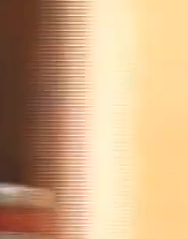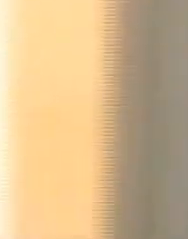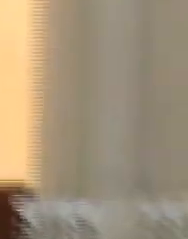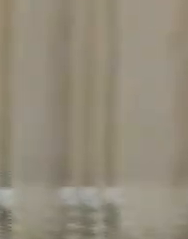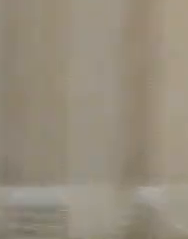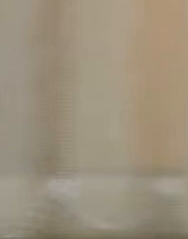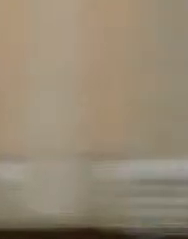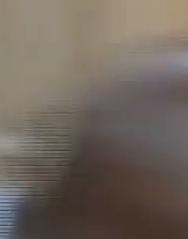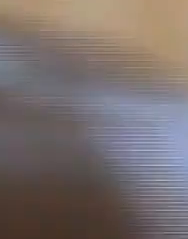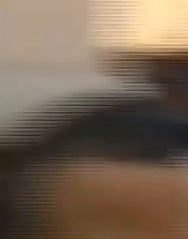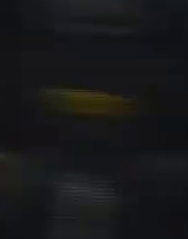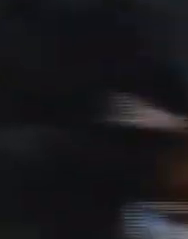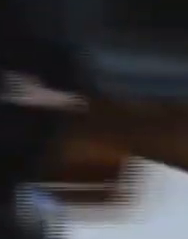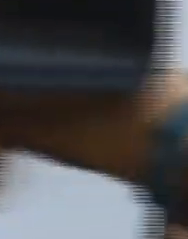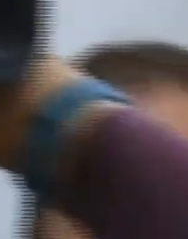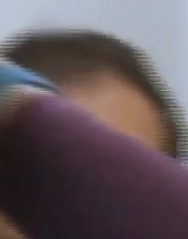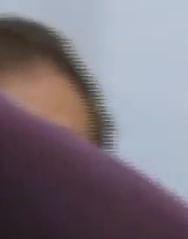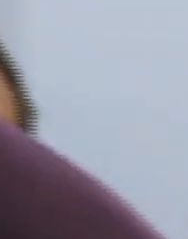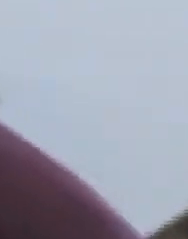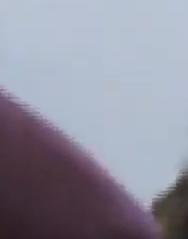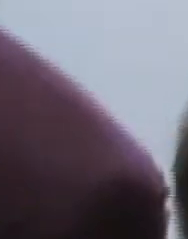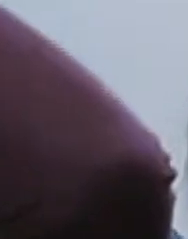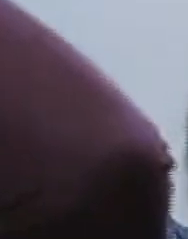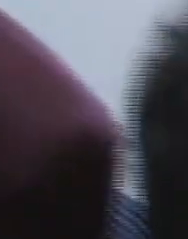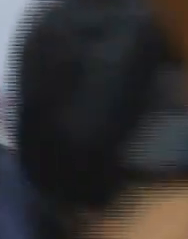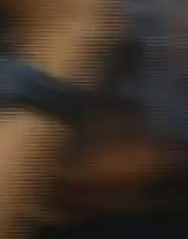As a part of the session, may I also be excused, Your